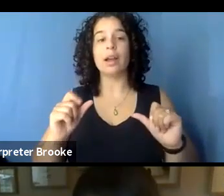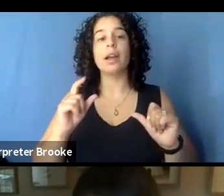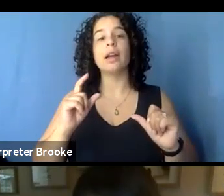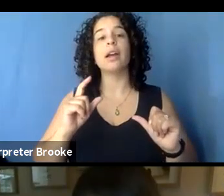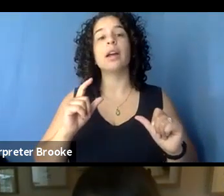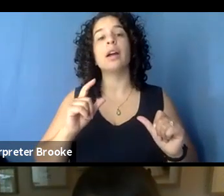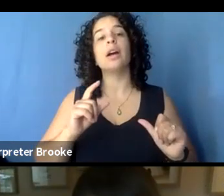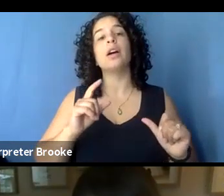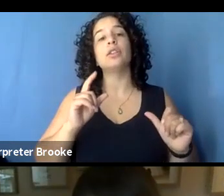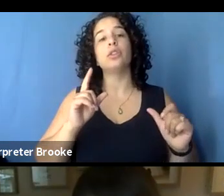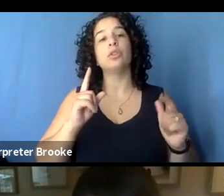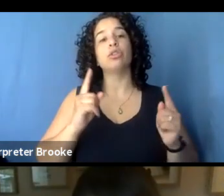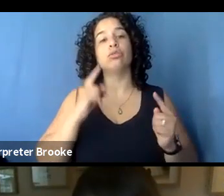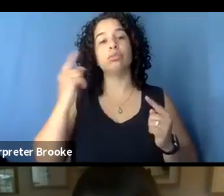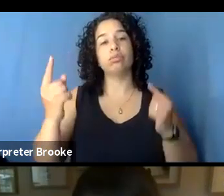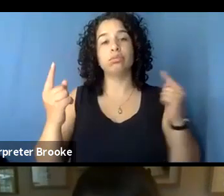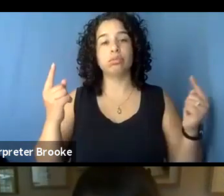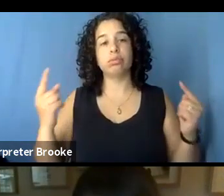irreconcilable space,